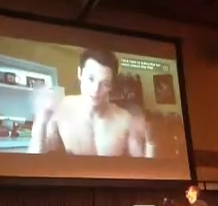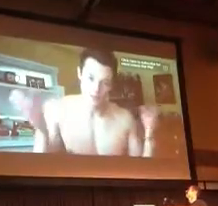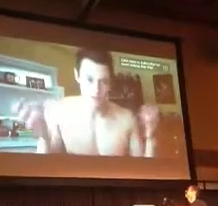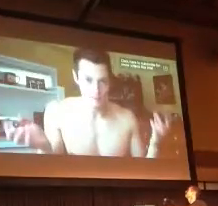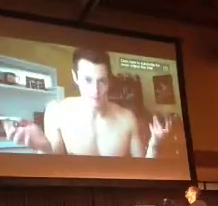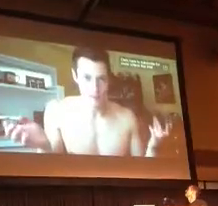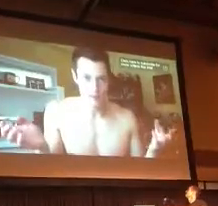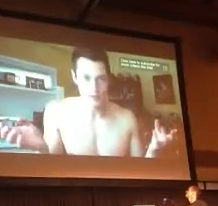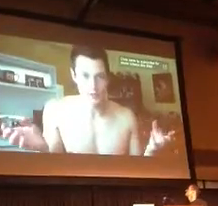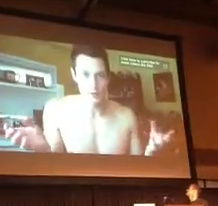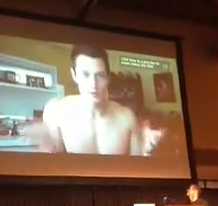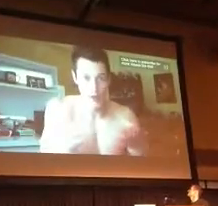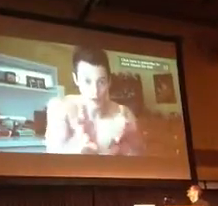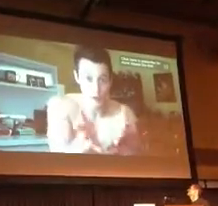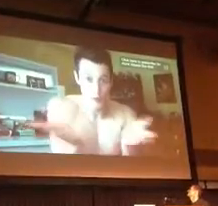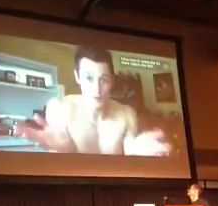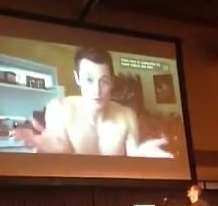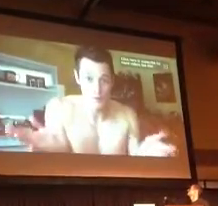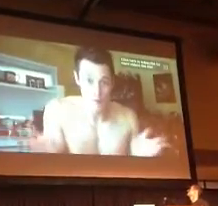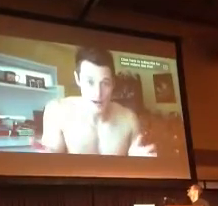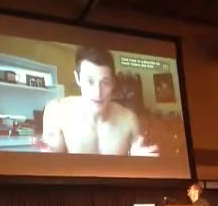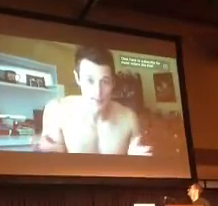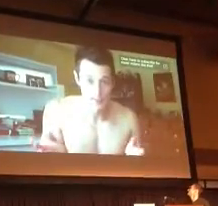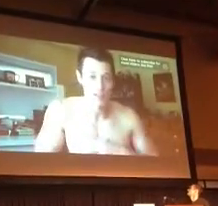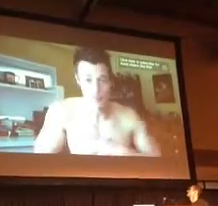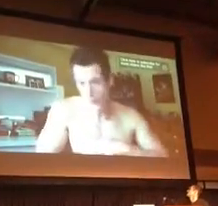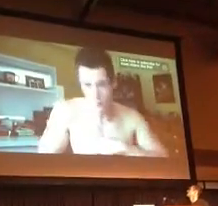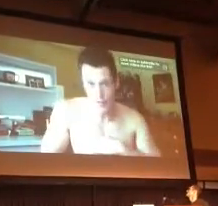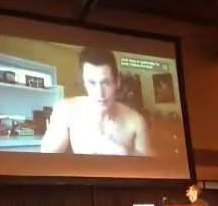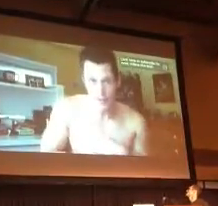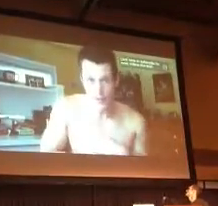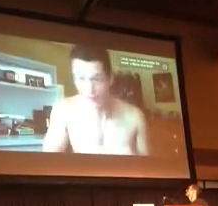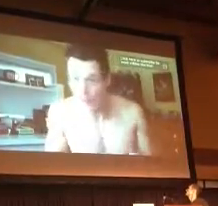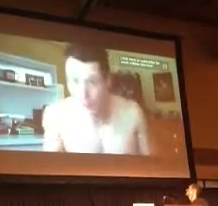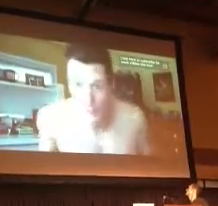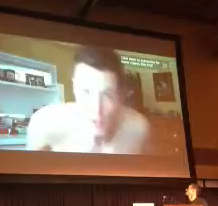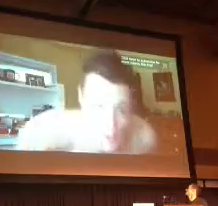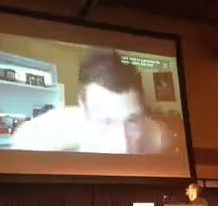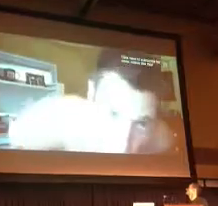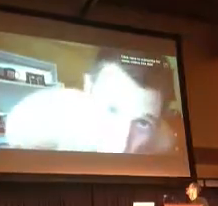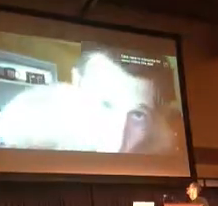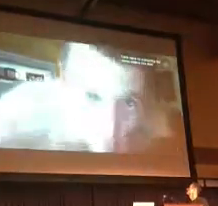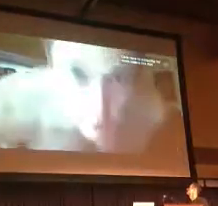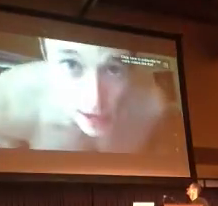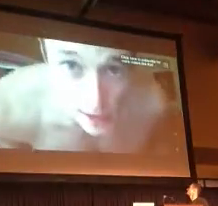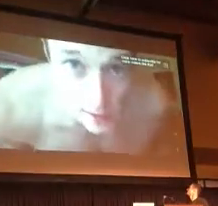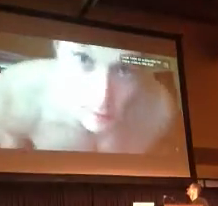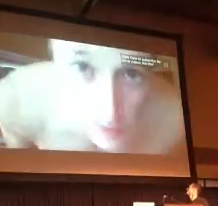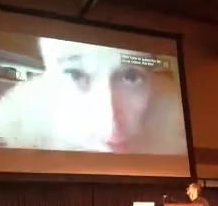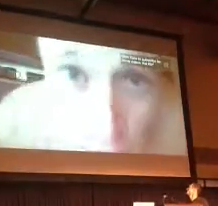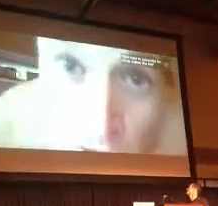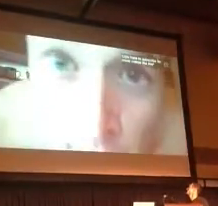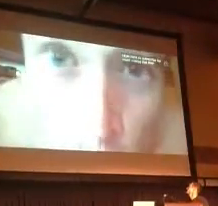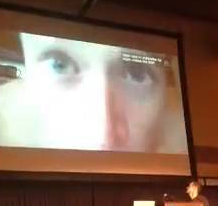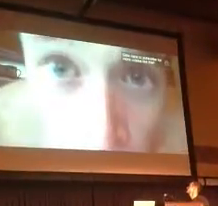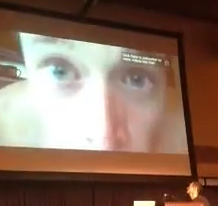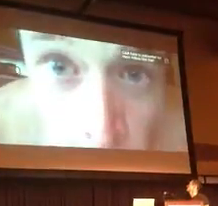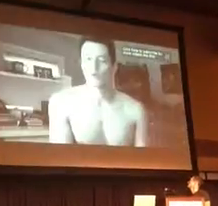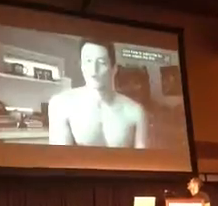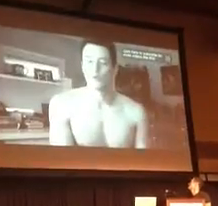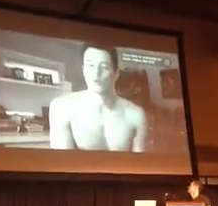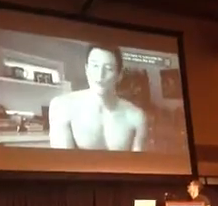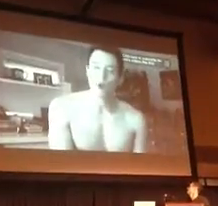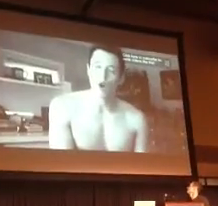my relationship into your heteronormative box. That's right, I said, keep your heteronormative box away from me and my body,